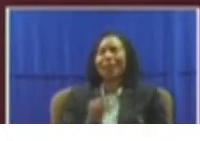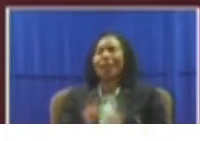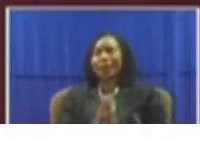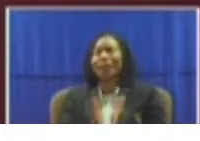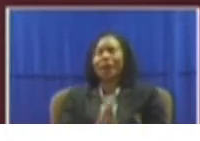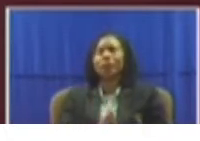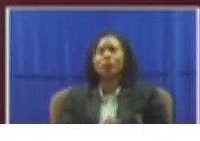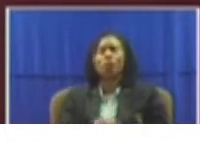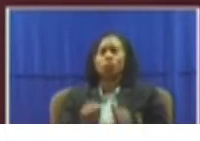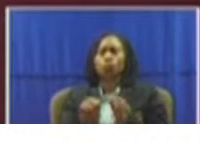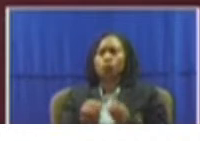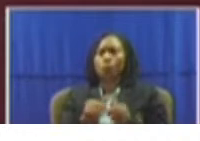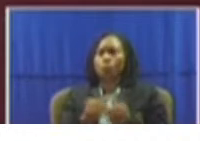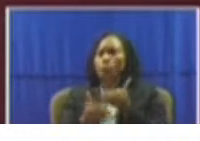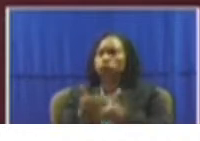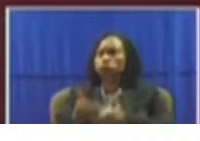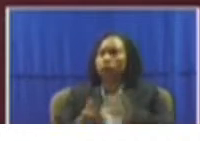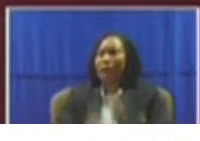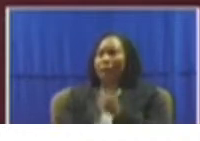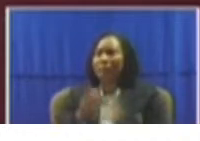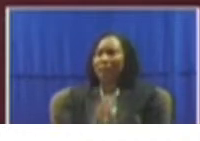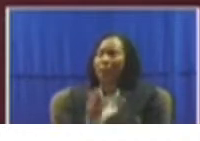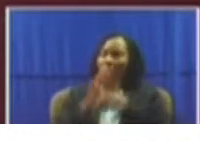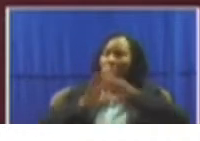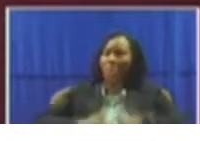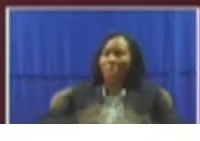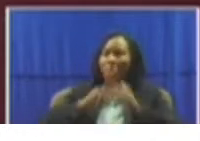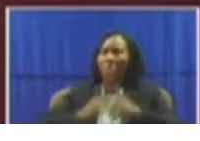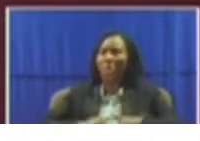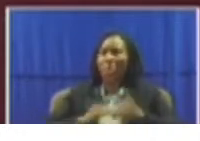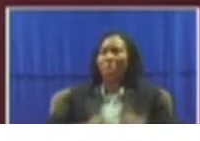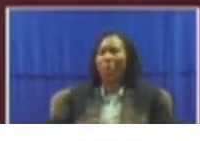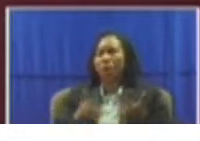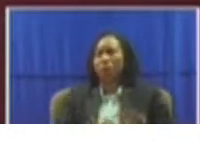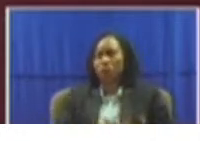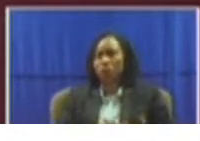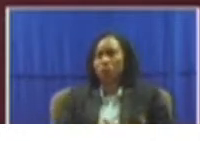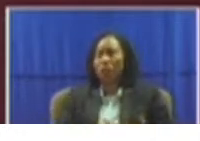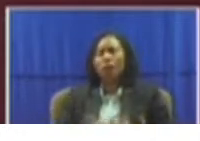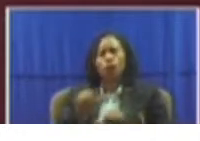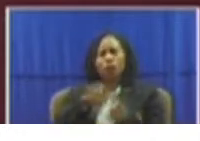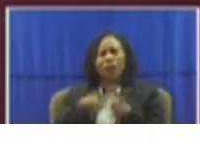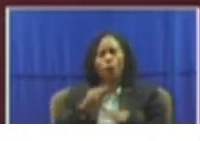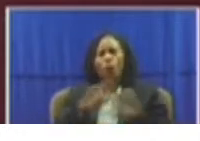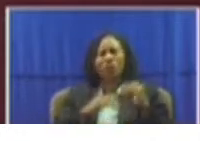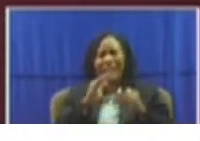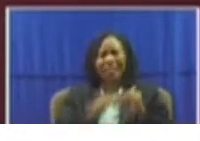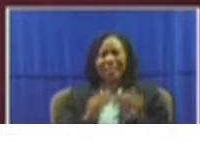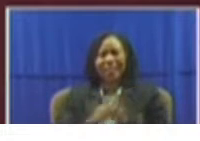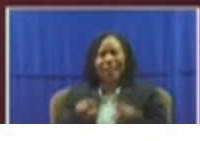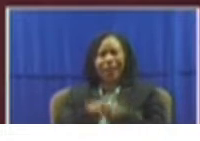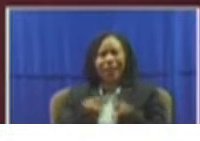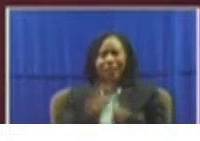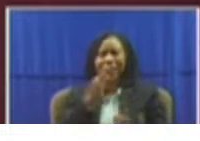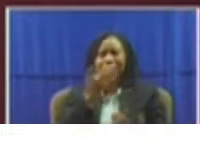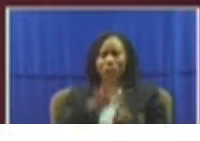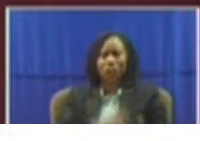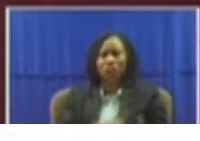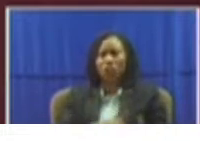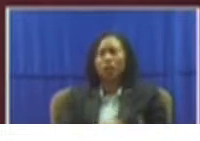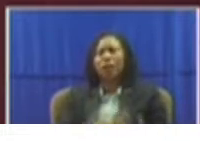progress made. In social reconstruction, Honorable Speaker, as stated in his